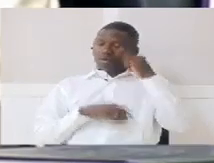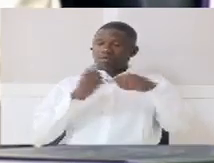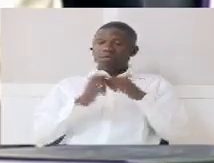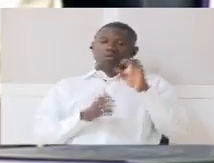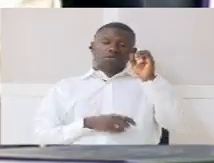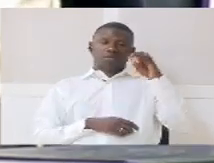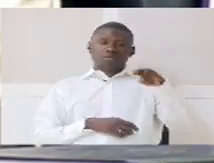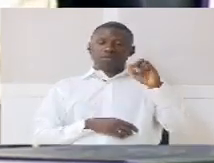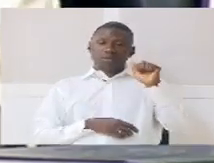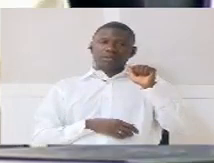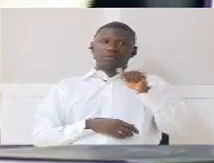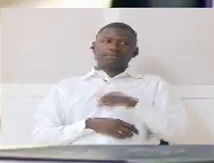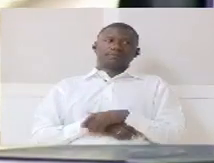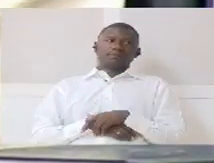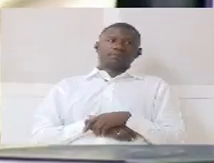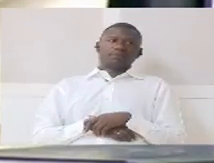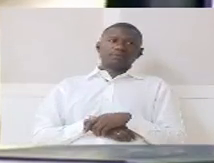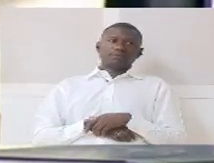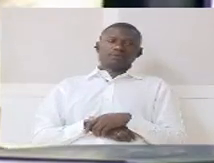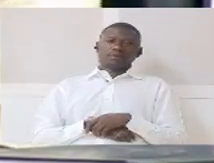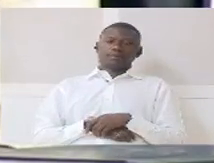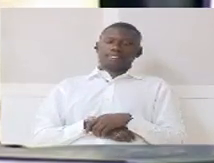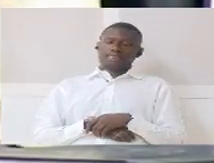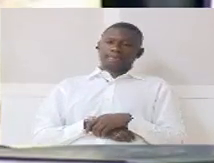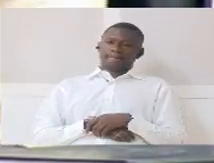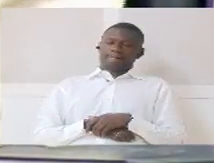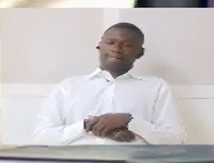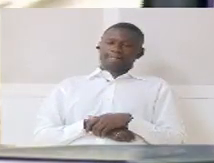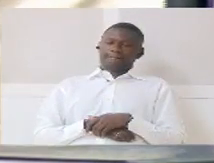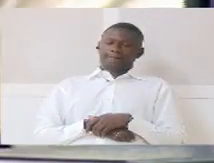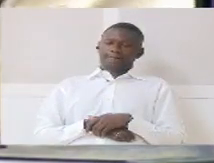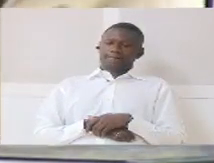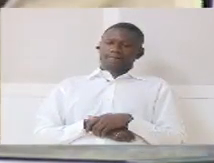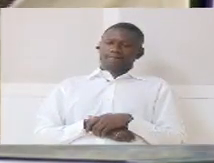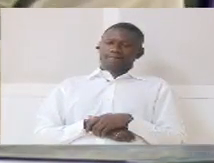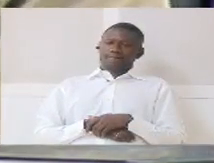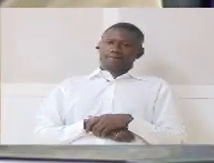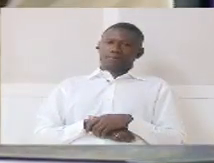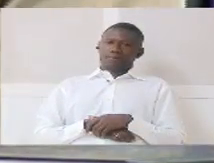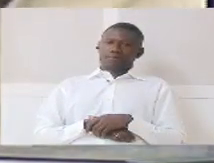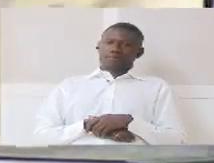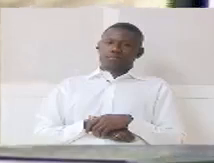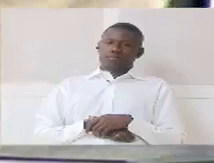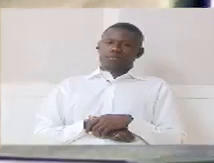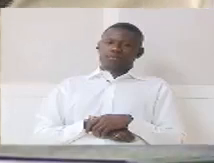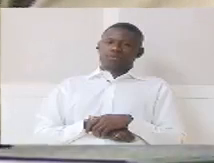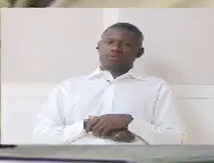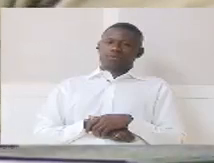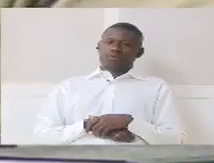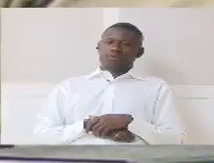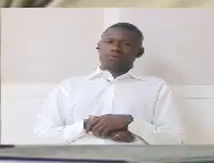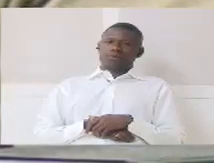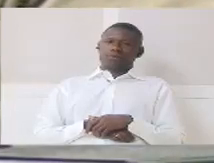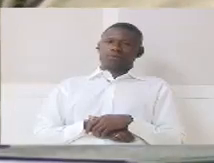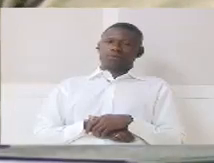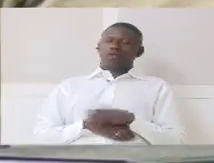all. Before they became aware of Omar's condition or where he is, I don't go there. So Ndefana was stress lekono